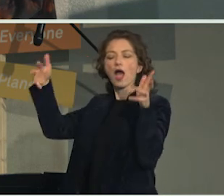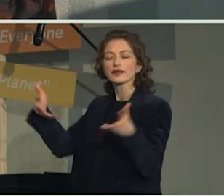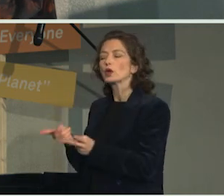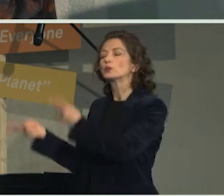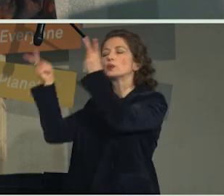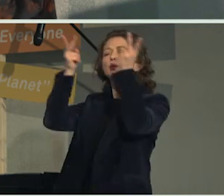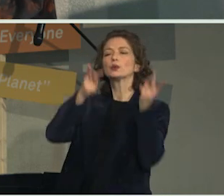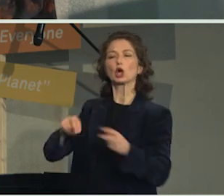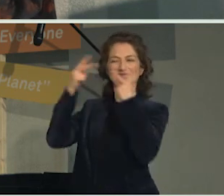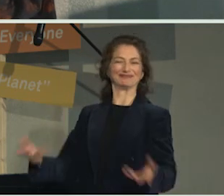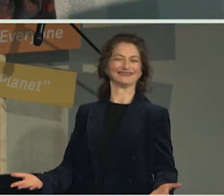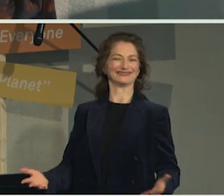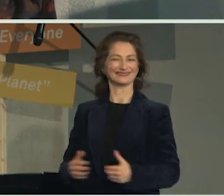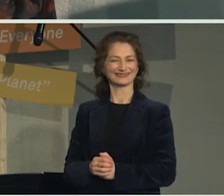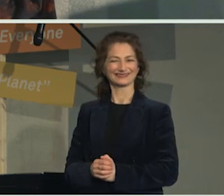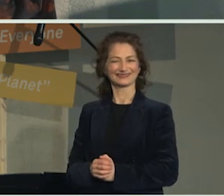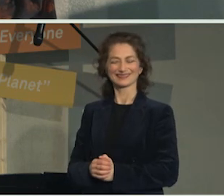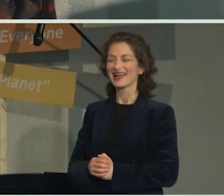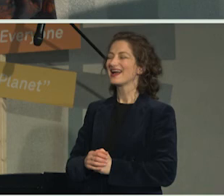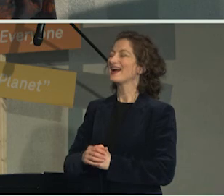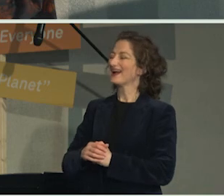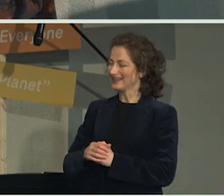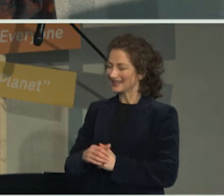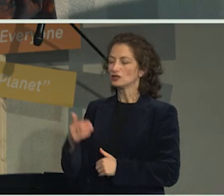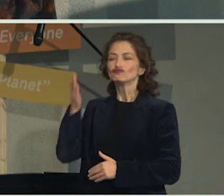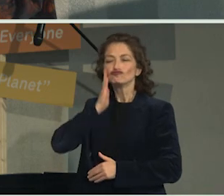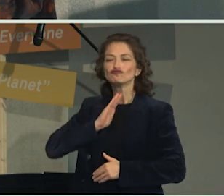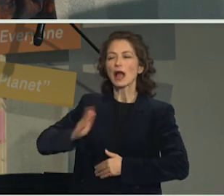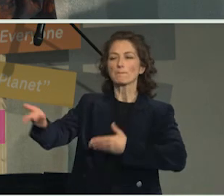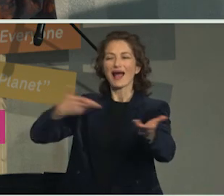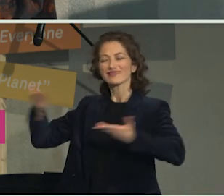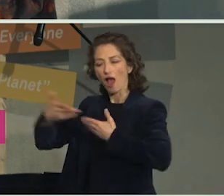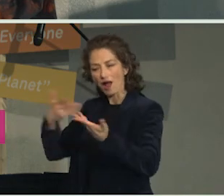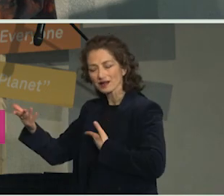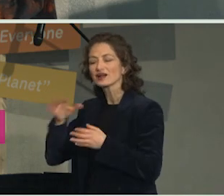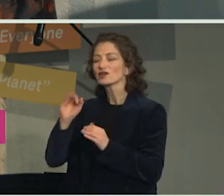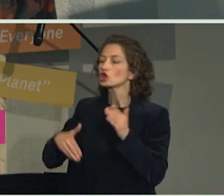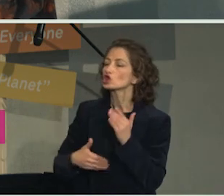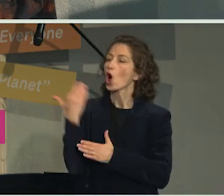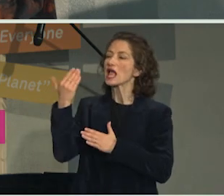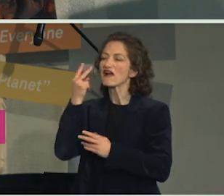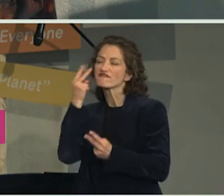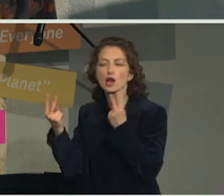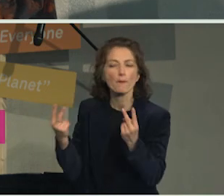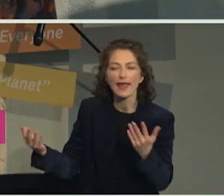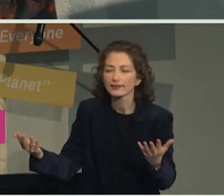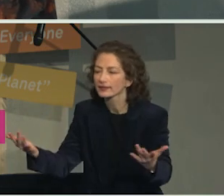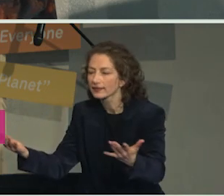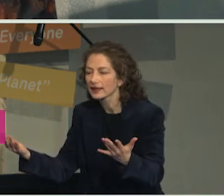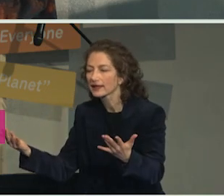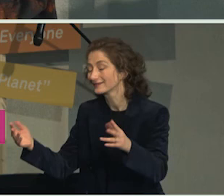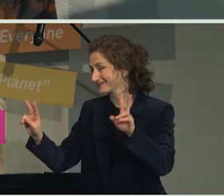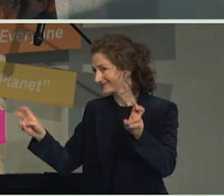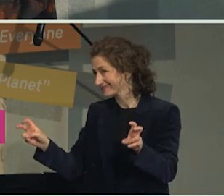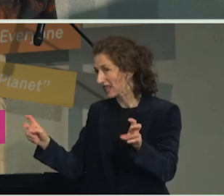We especially welcome any scholarly contribution concerning new phenomena, such as